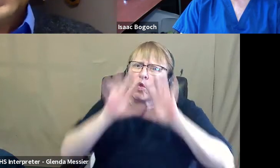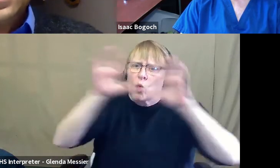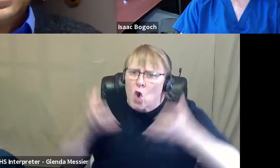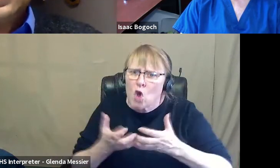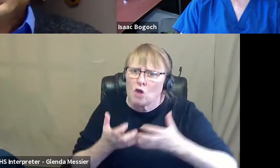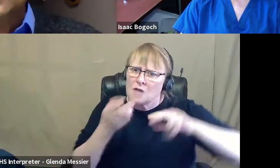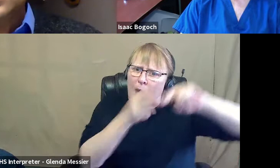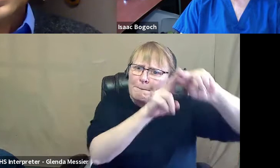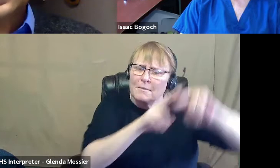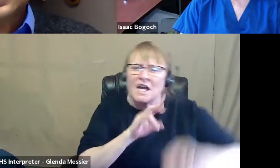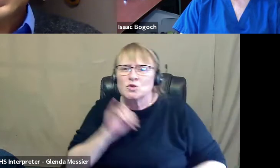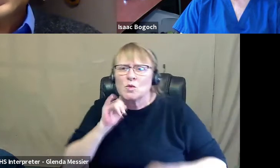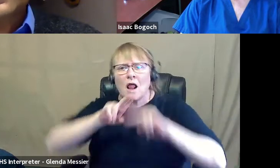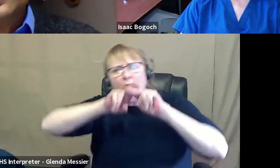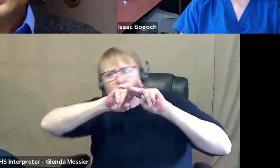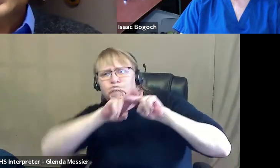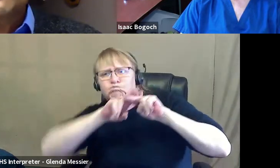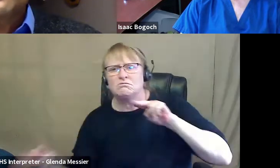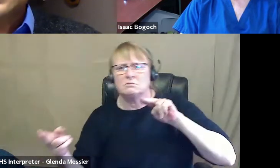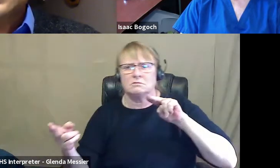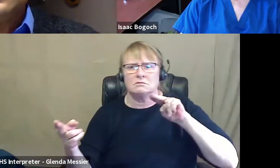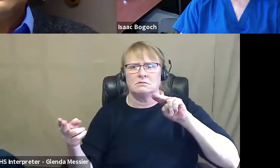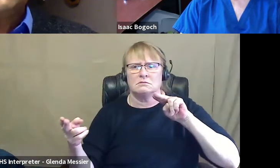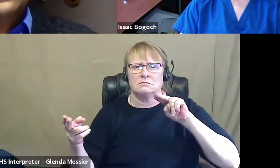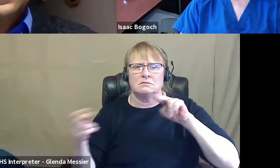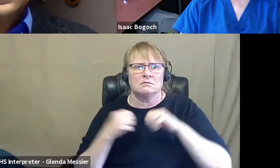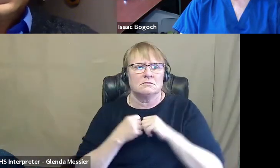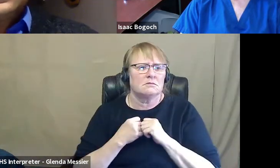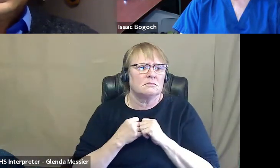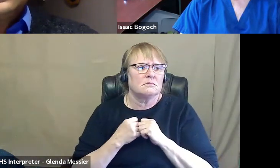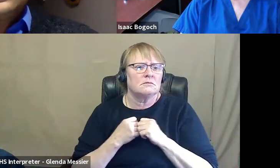they've plummeted in Israel in the last few weeks. Next slide.